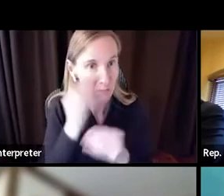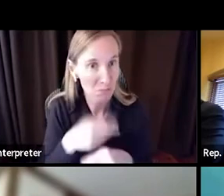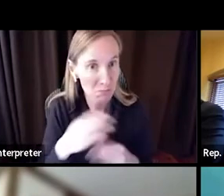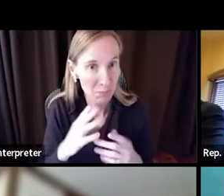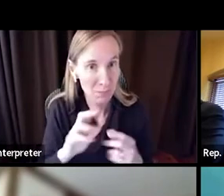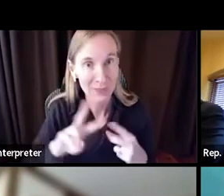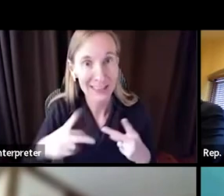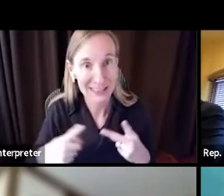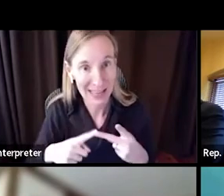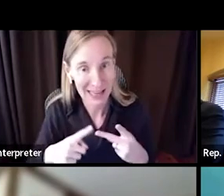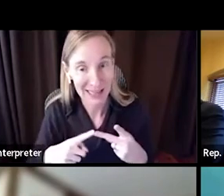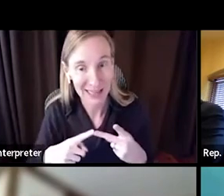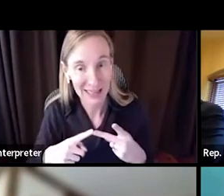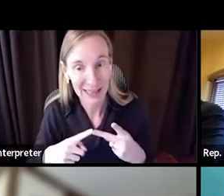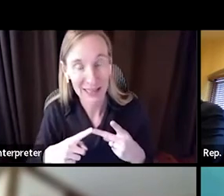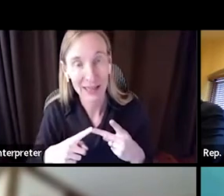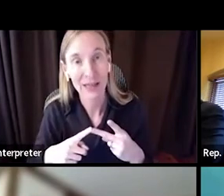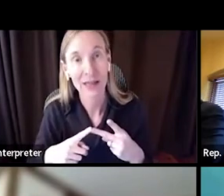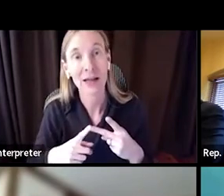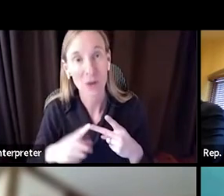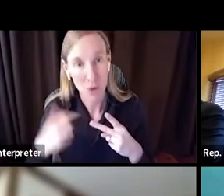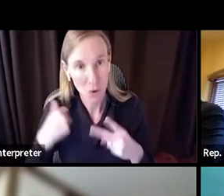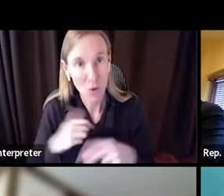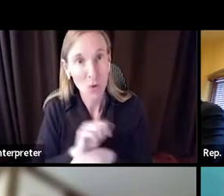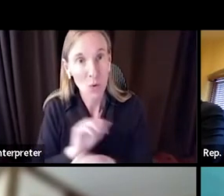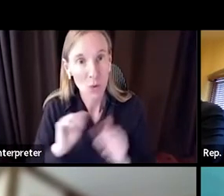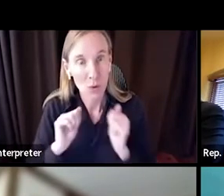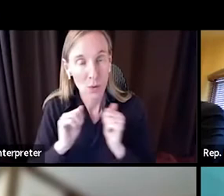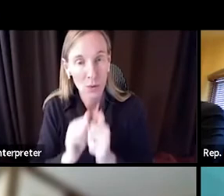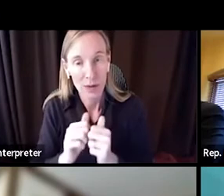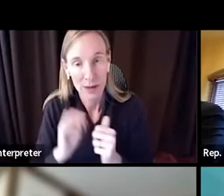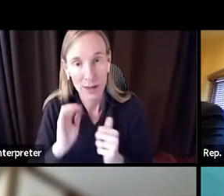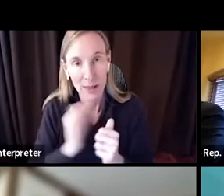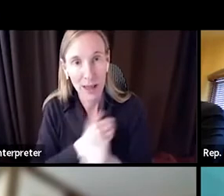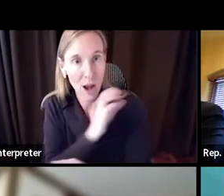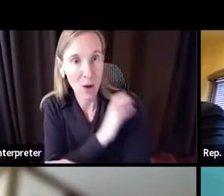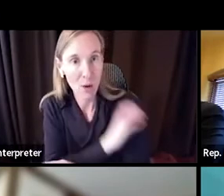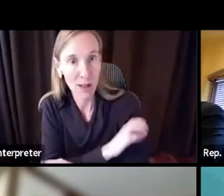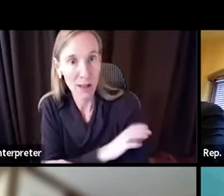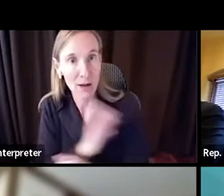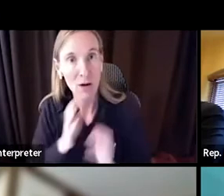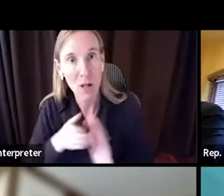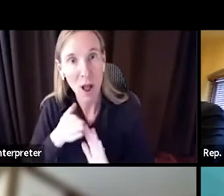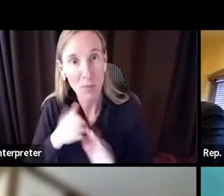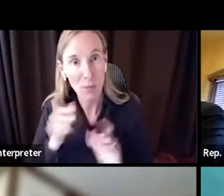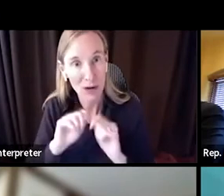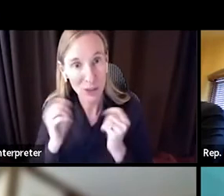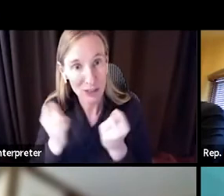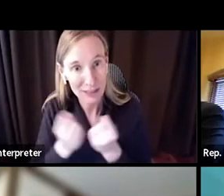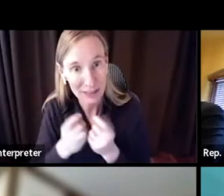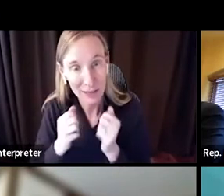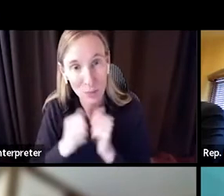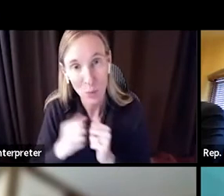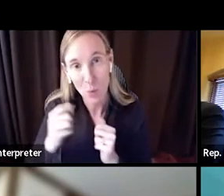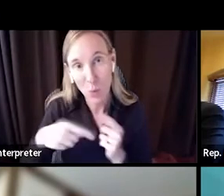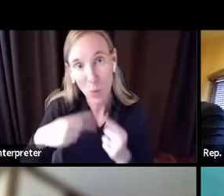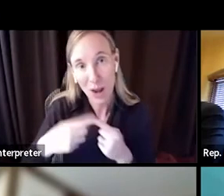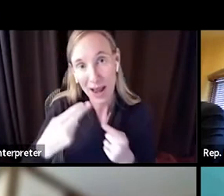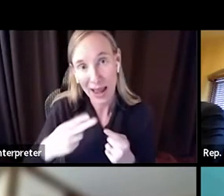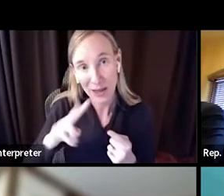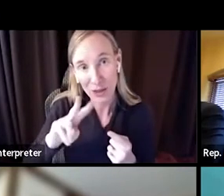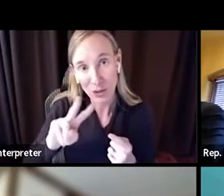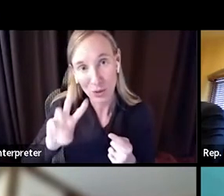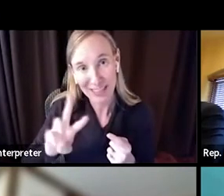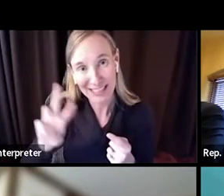I would say that in consultation with our clinical operations team, when H266 was